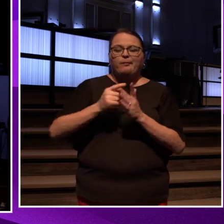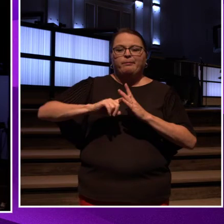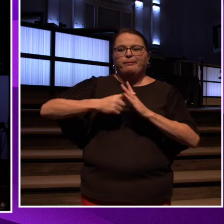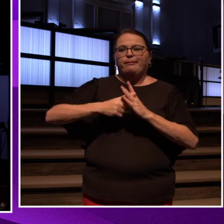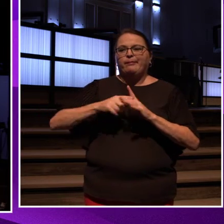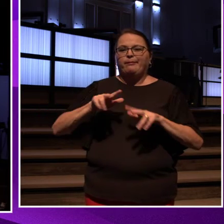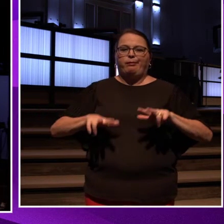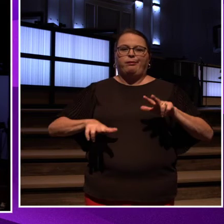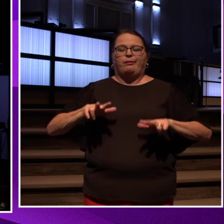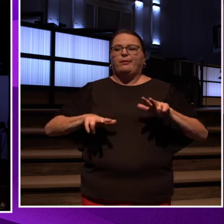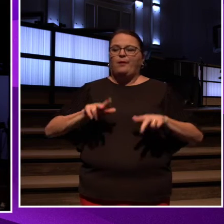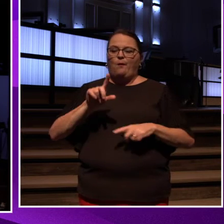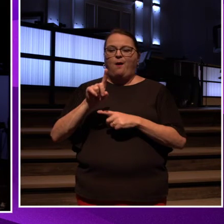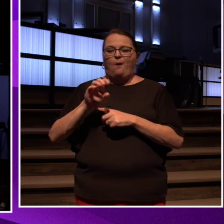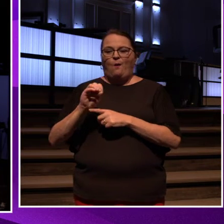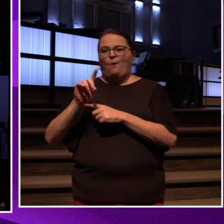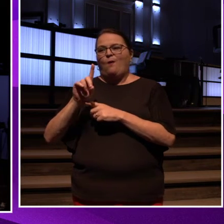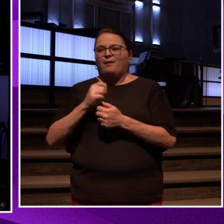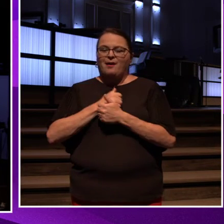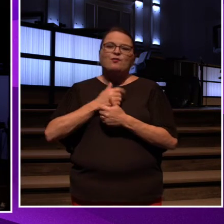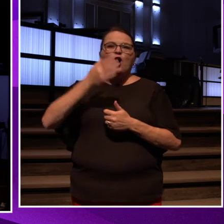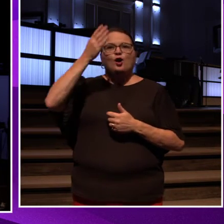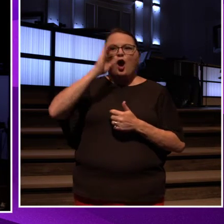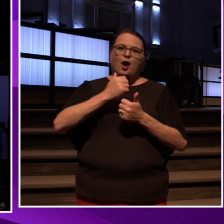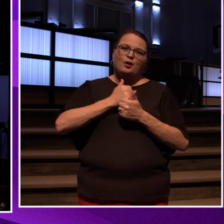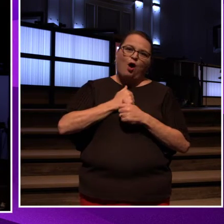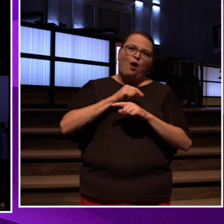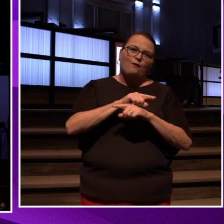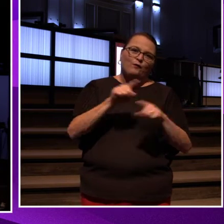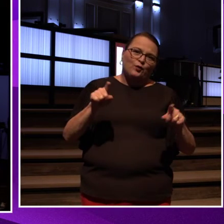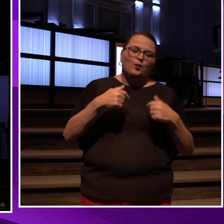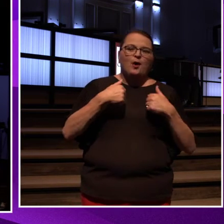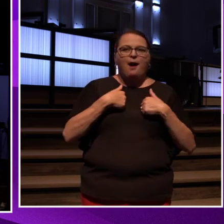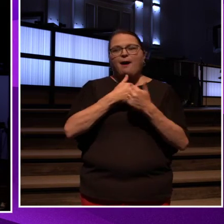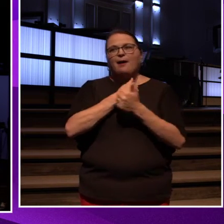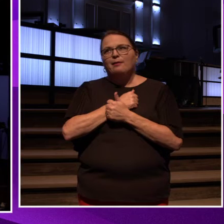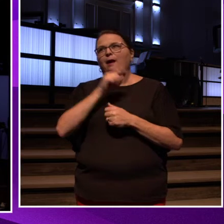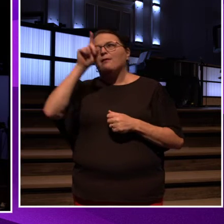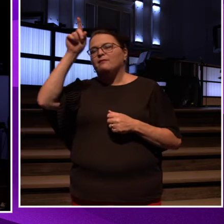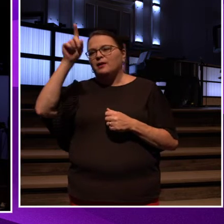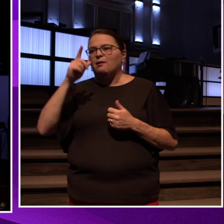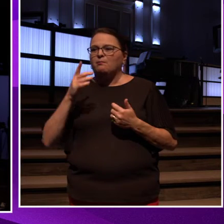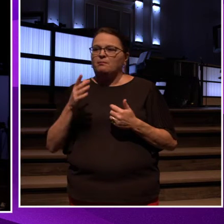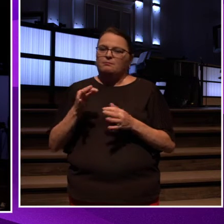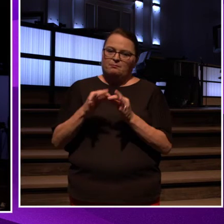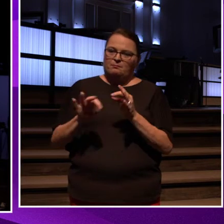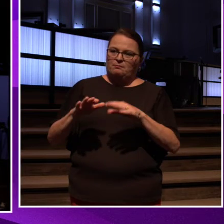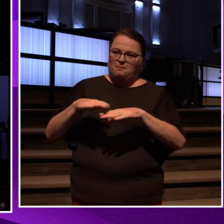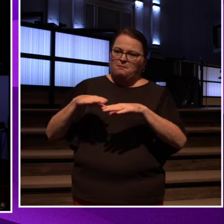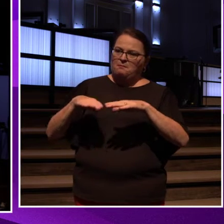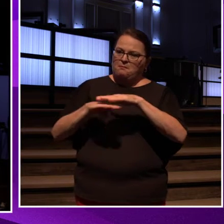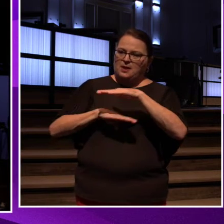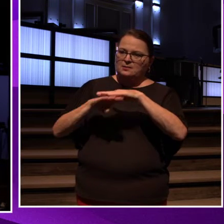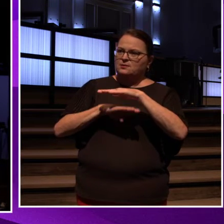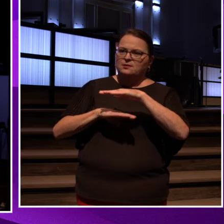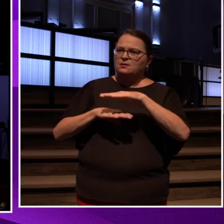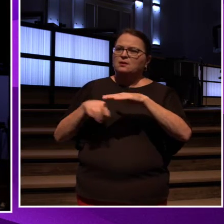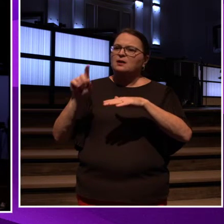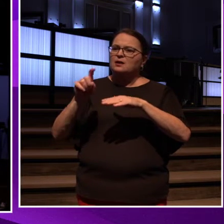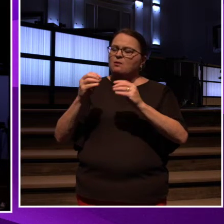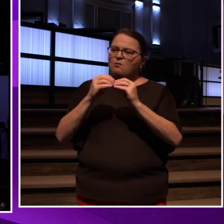Jesus Christ. You know God loves you, and hopefully you love him. Now it's time for that love to go to the next